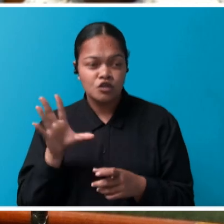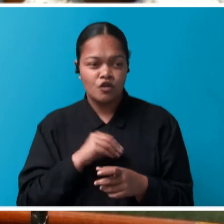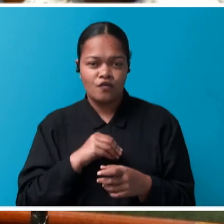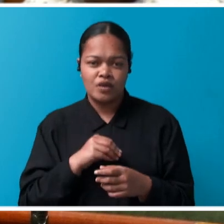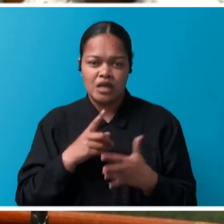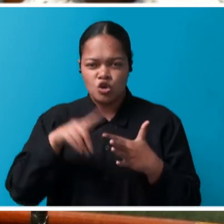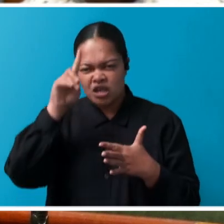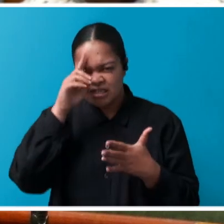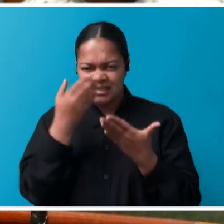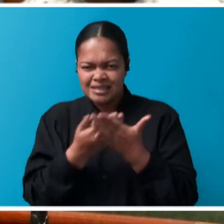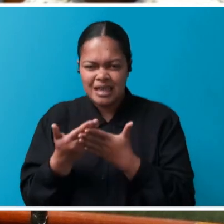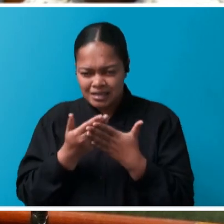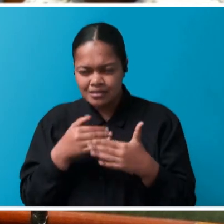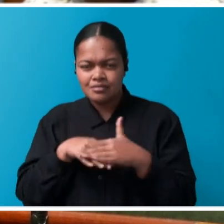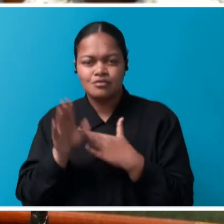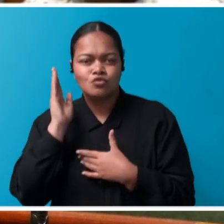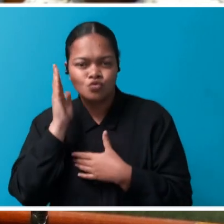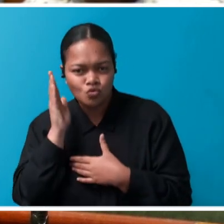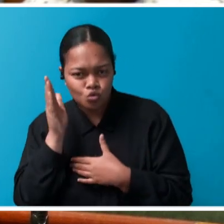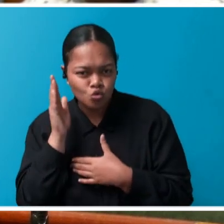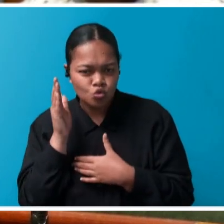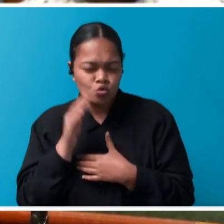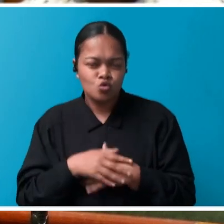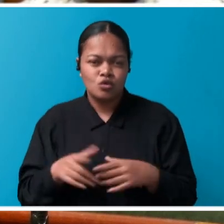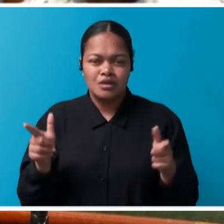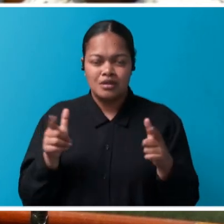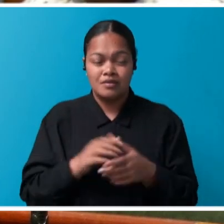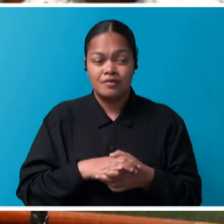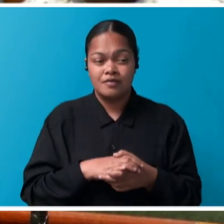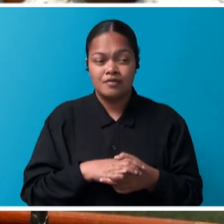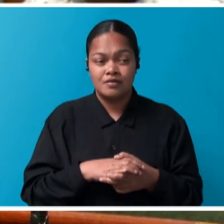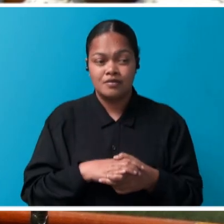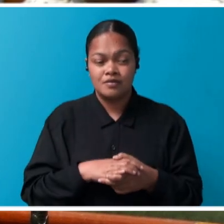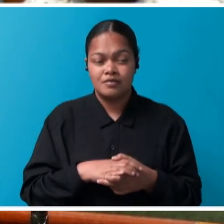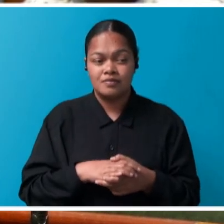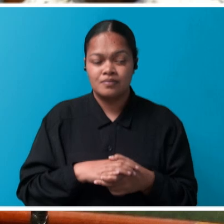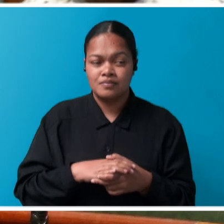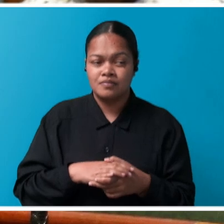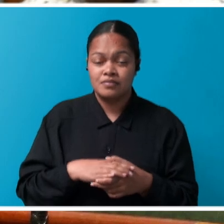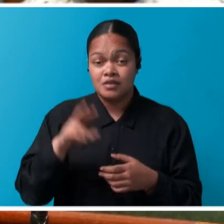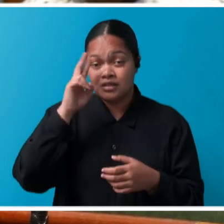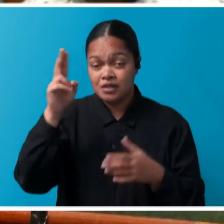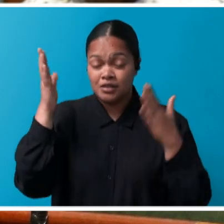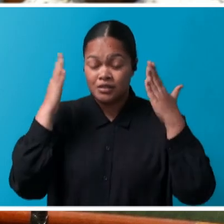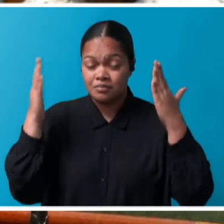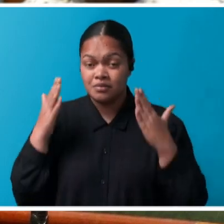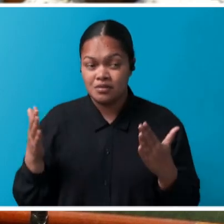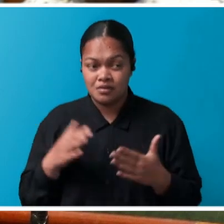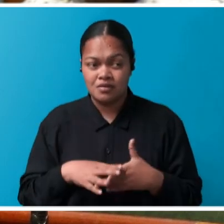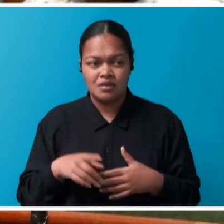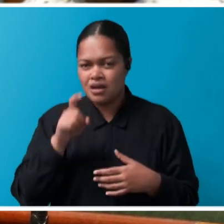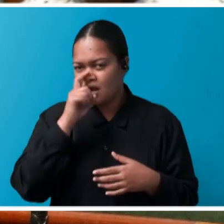studies in schools for less academically inclined. Mr. Speaker, sir, I